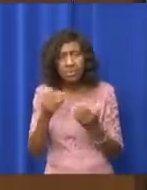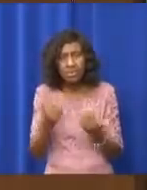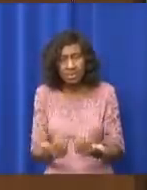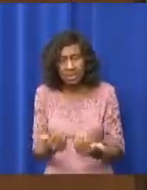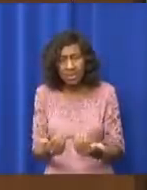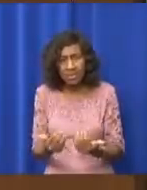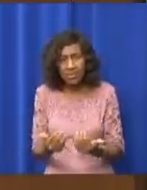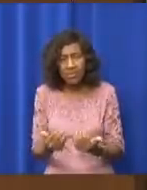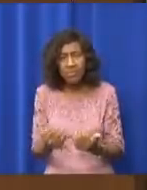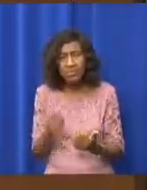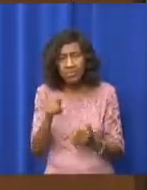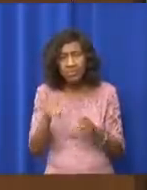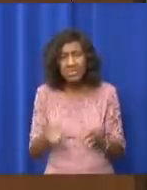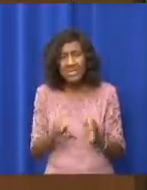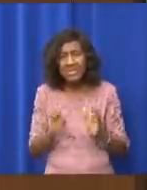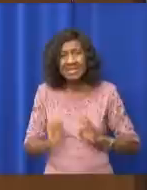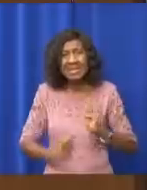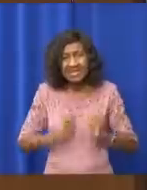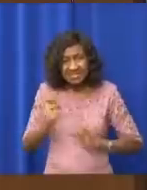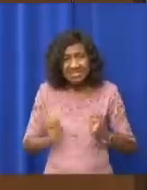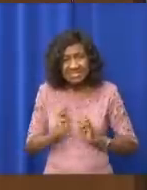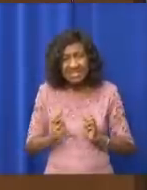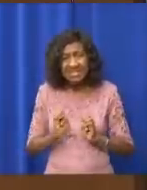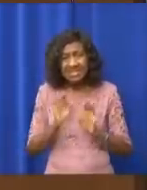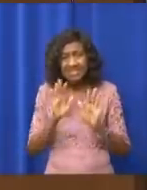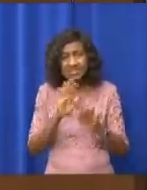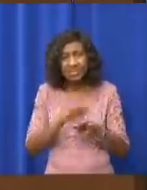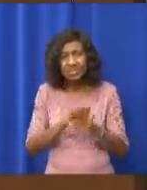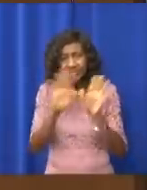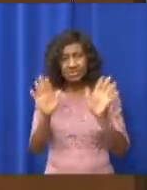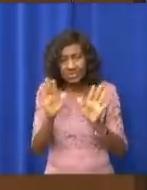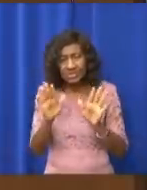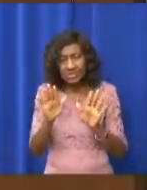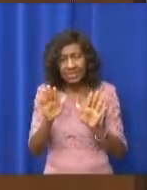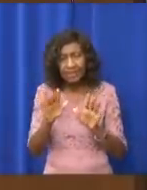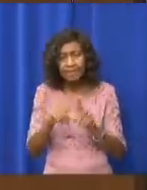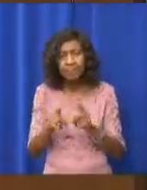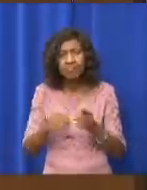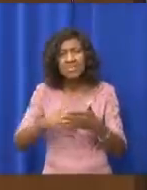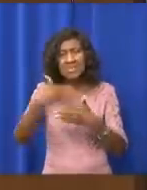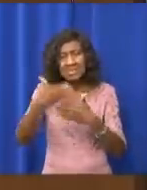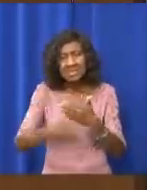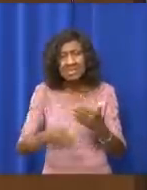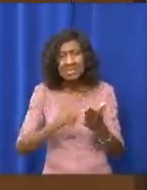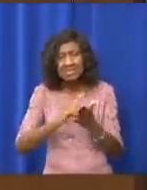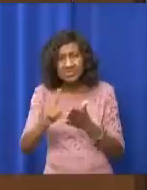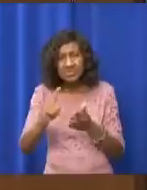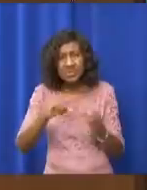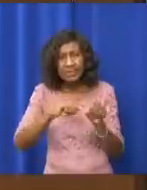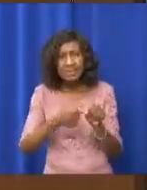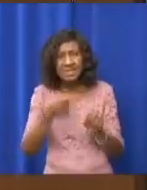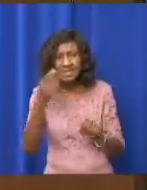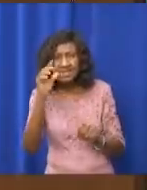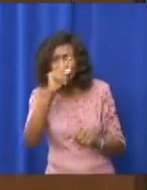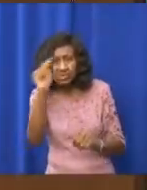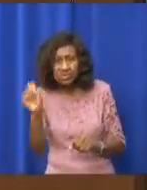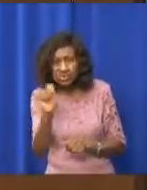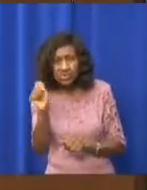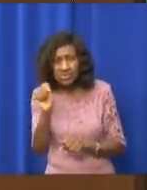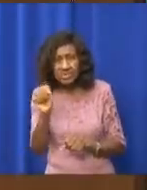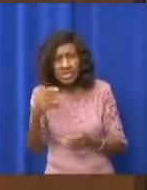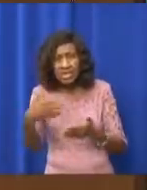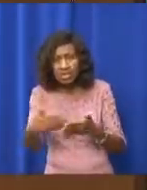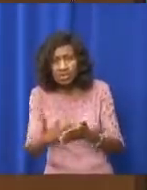relaxation this weekend. As we move through next week, effective Tuesday, which is the 19th of May,